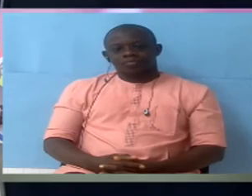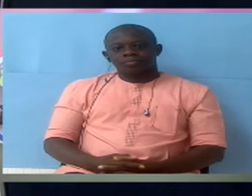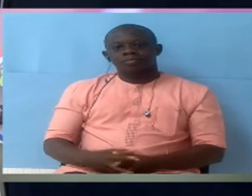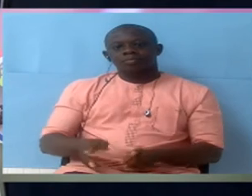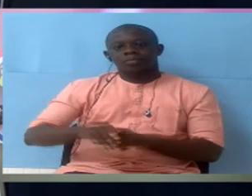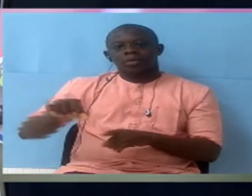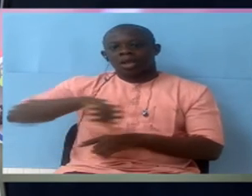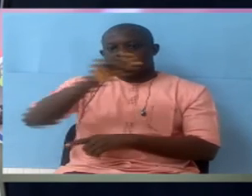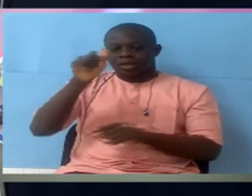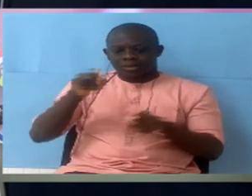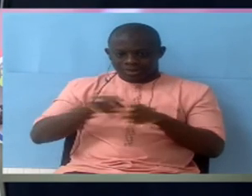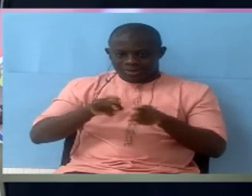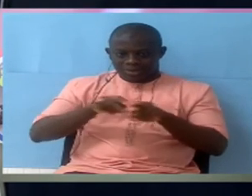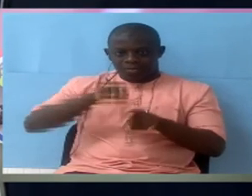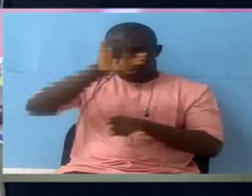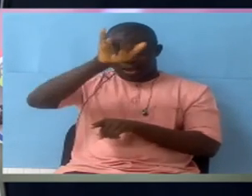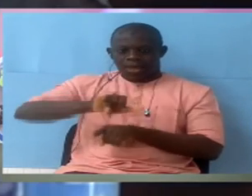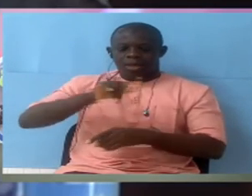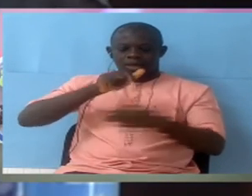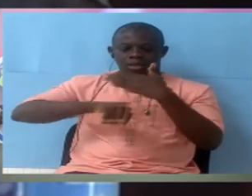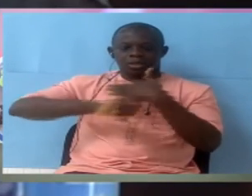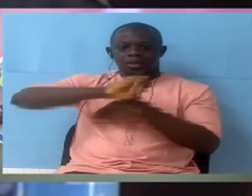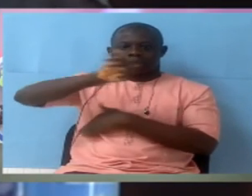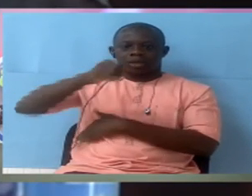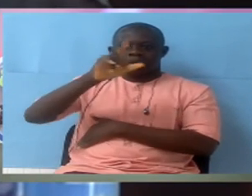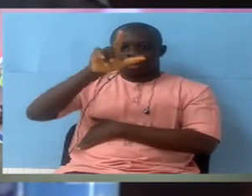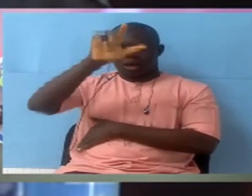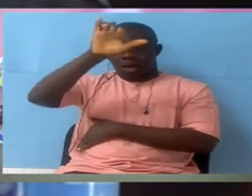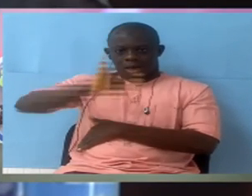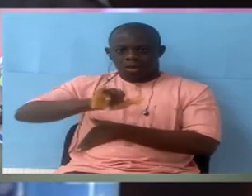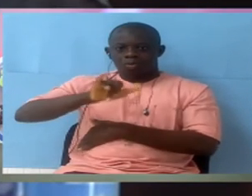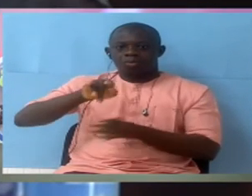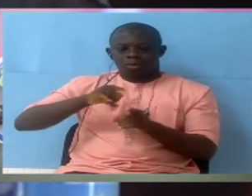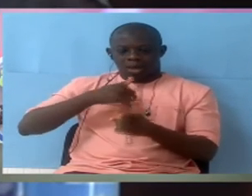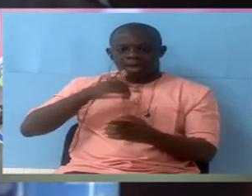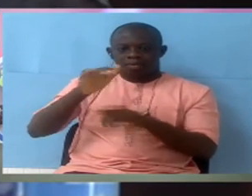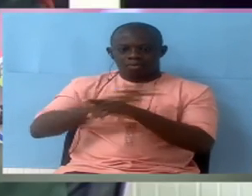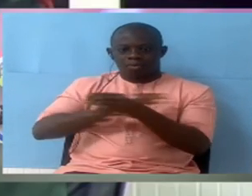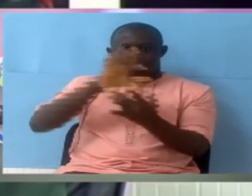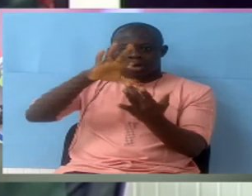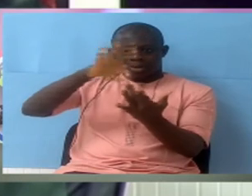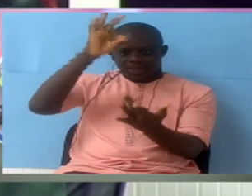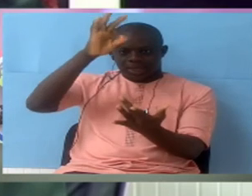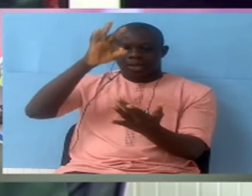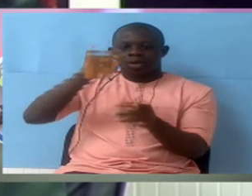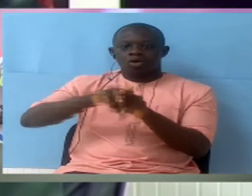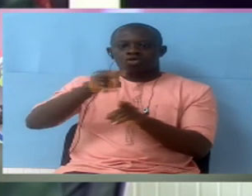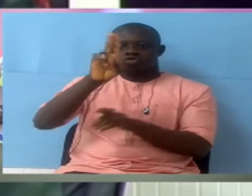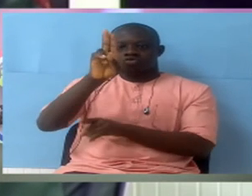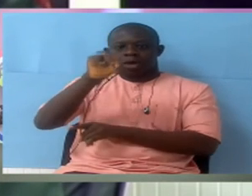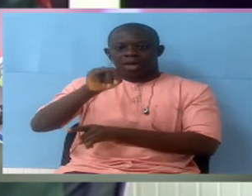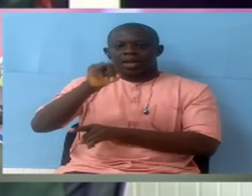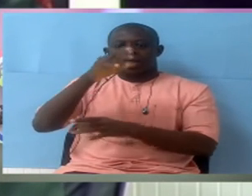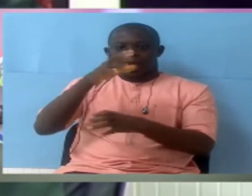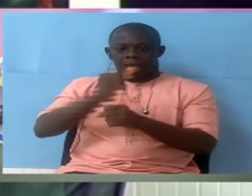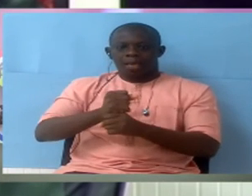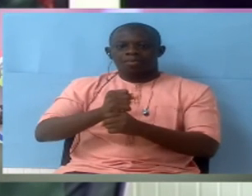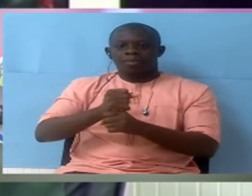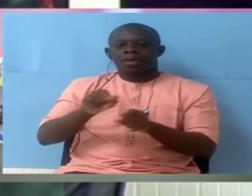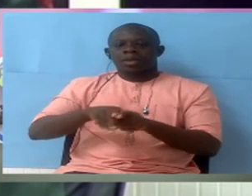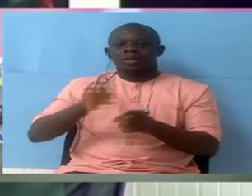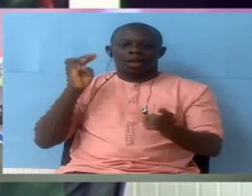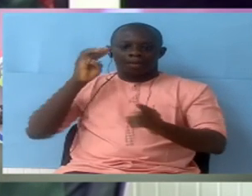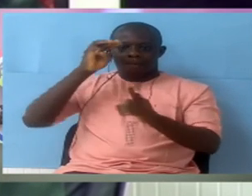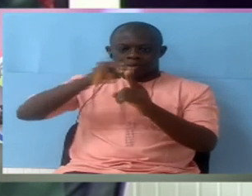Then the same year in July I was selected for a UN mission in Sierra Leone. Ben at bobu nak ci lañ